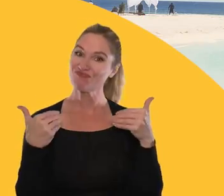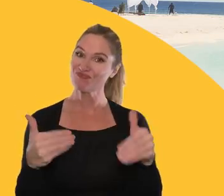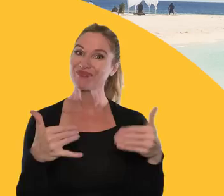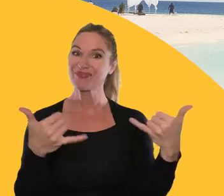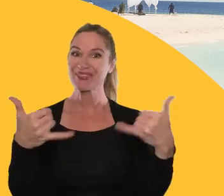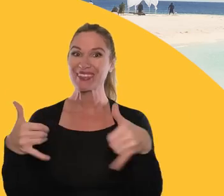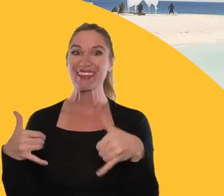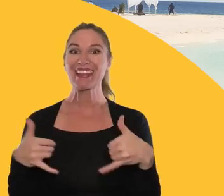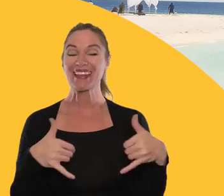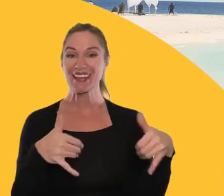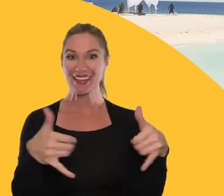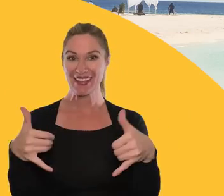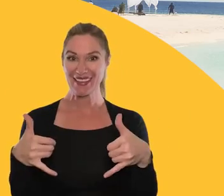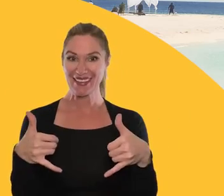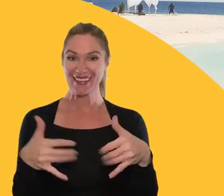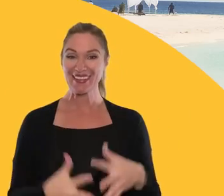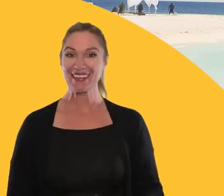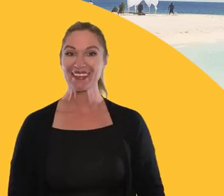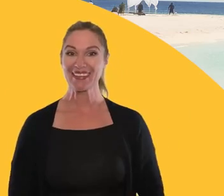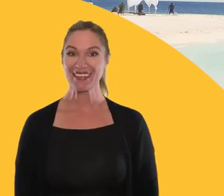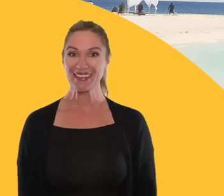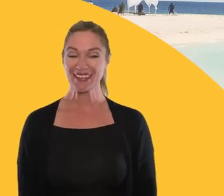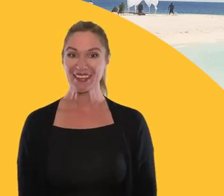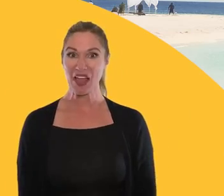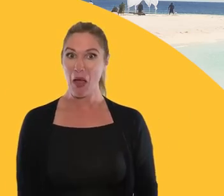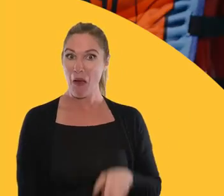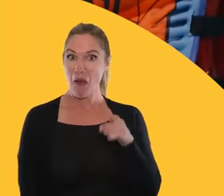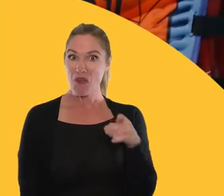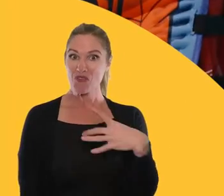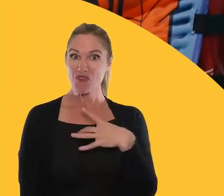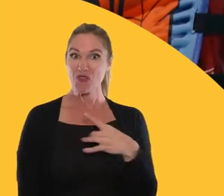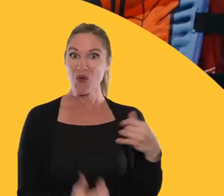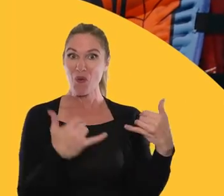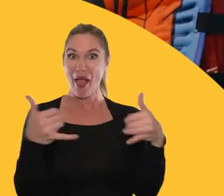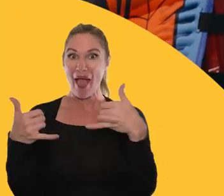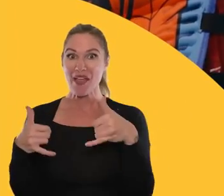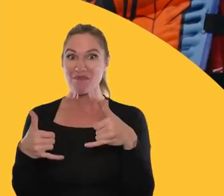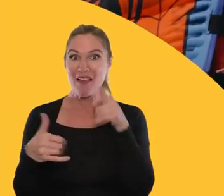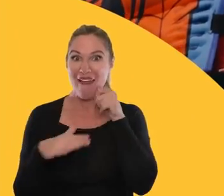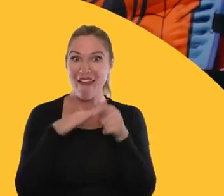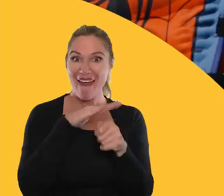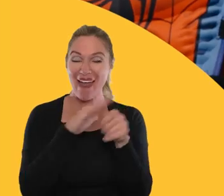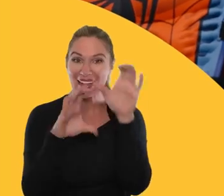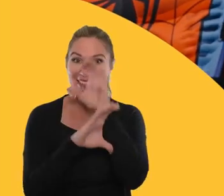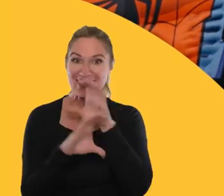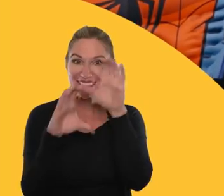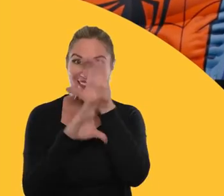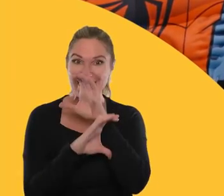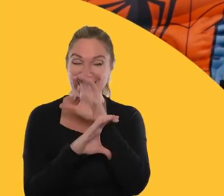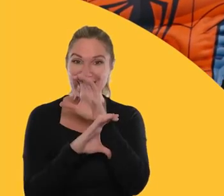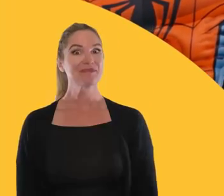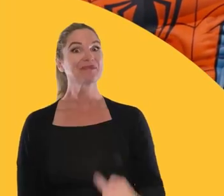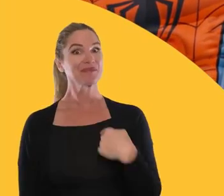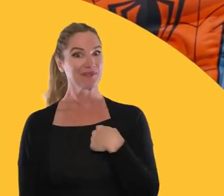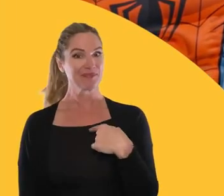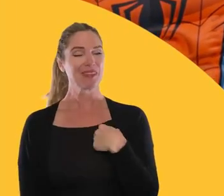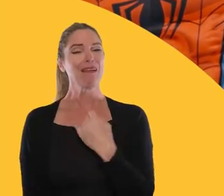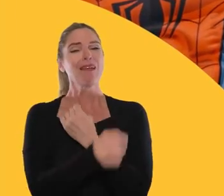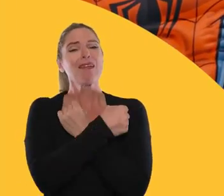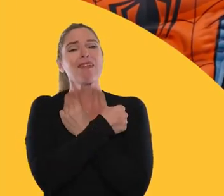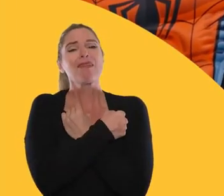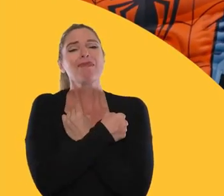play, let's all play. Do you like playing hide and seek?